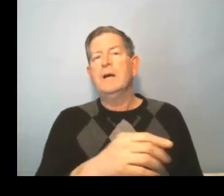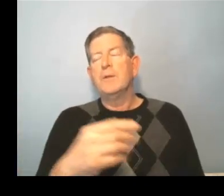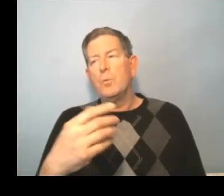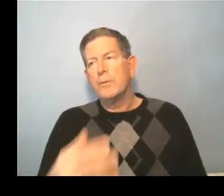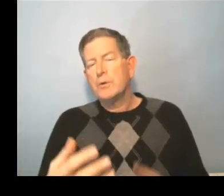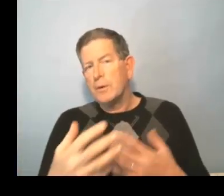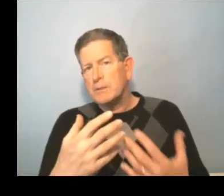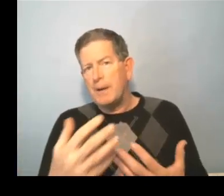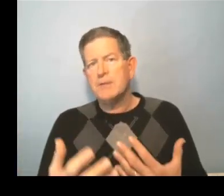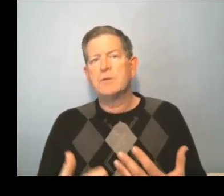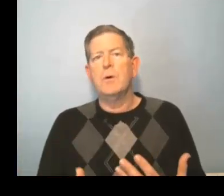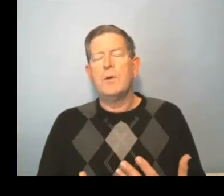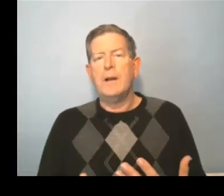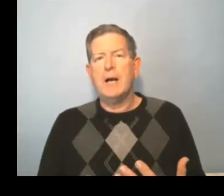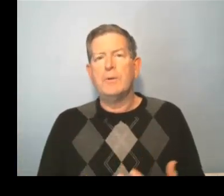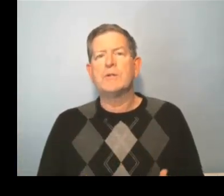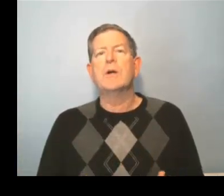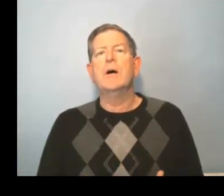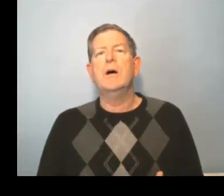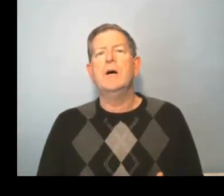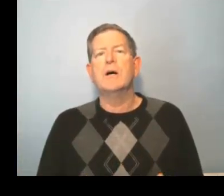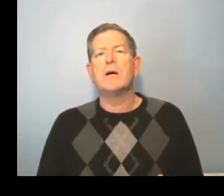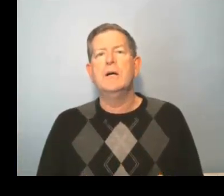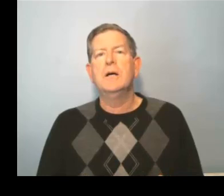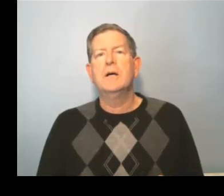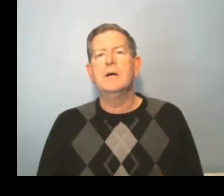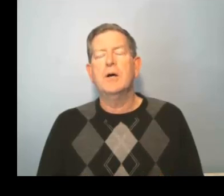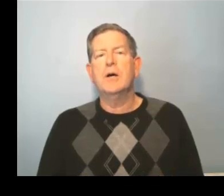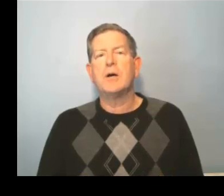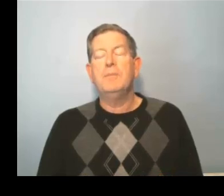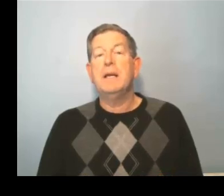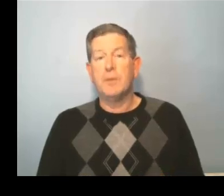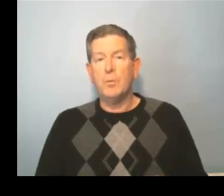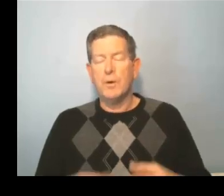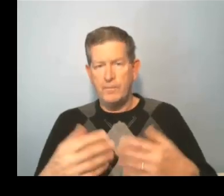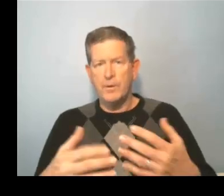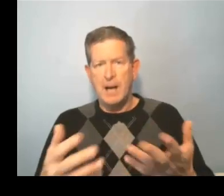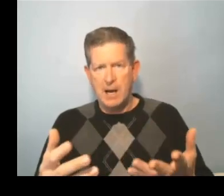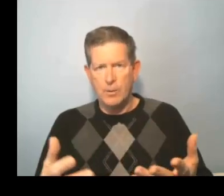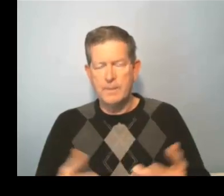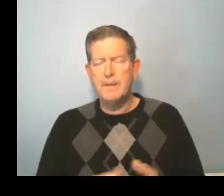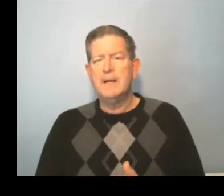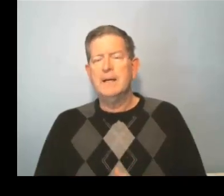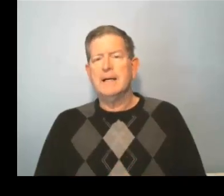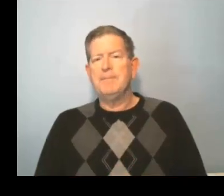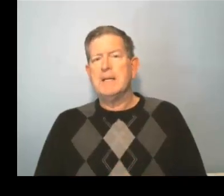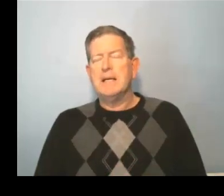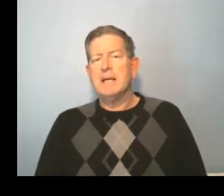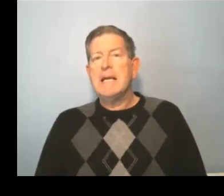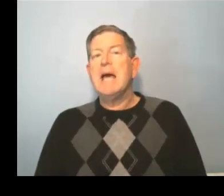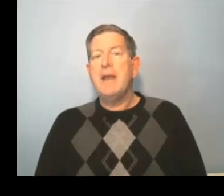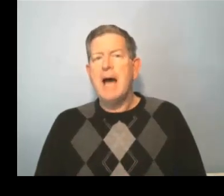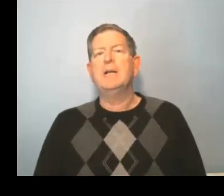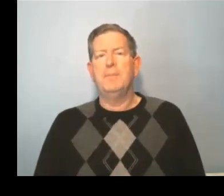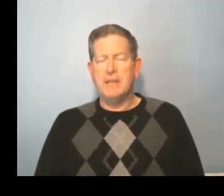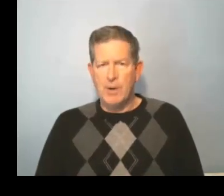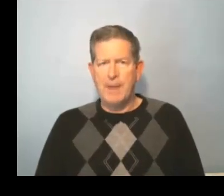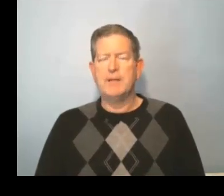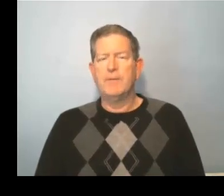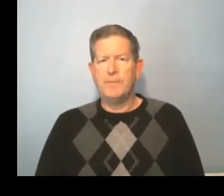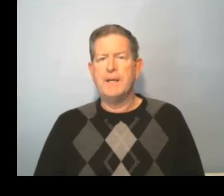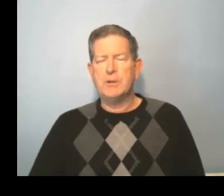French, the word which corresponds to o'clock, which is heure, heure being the word for hour, it cannot